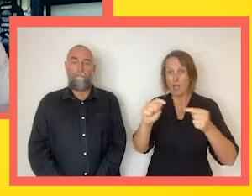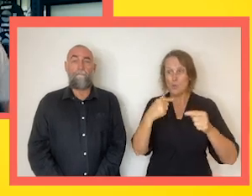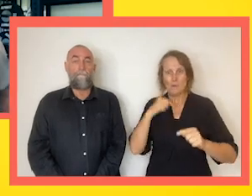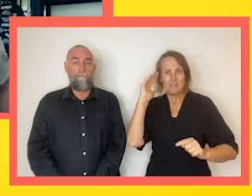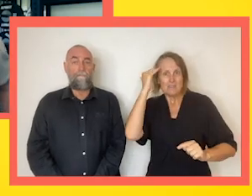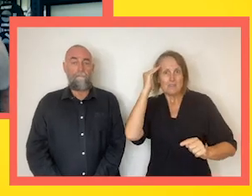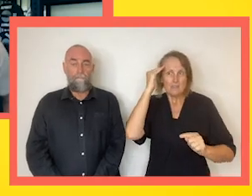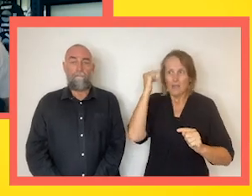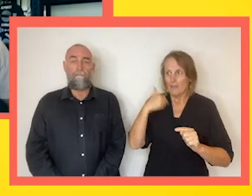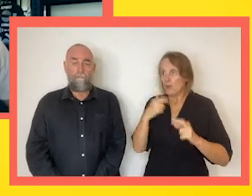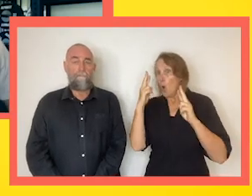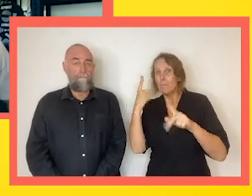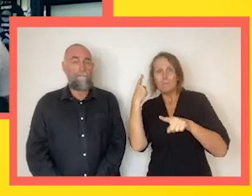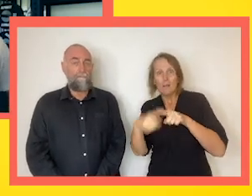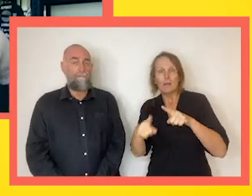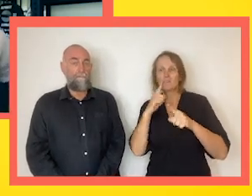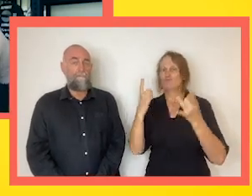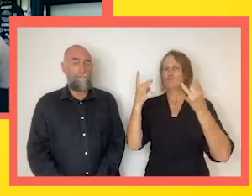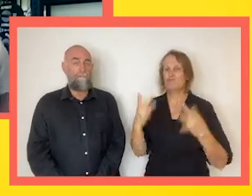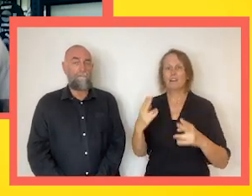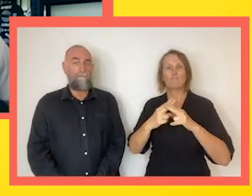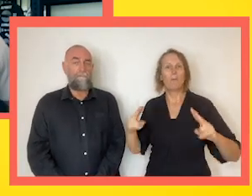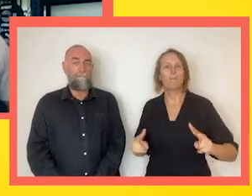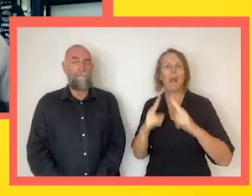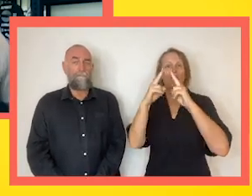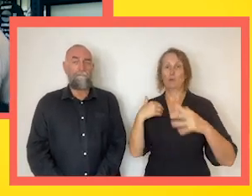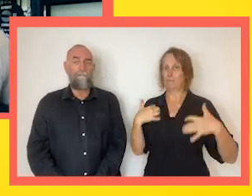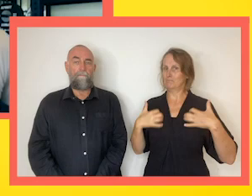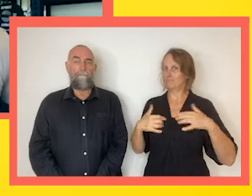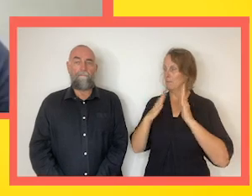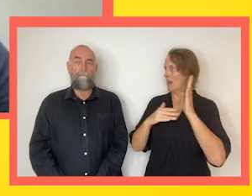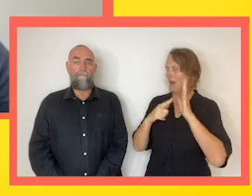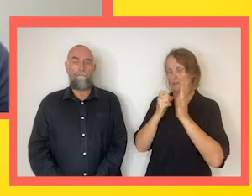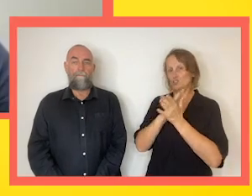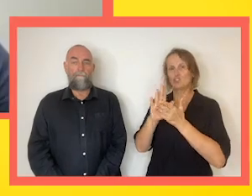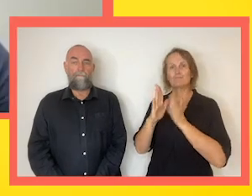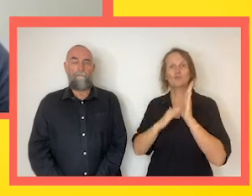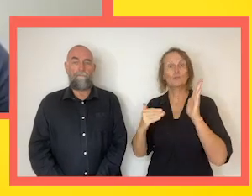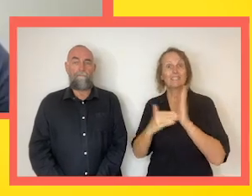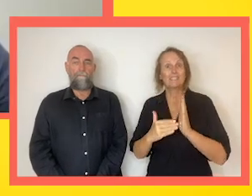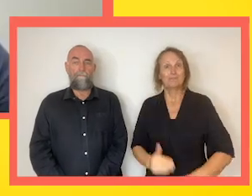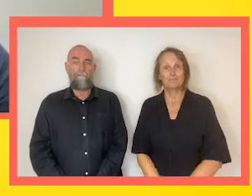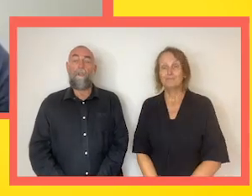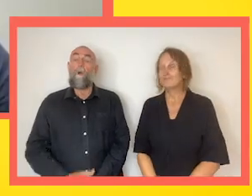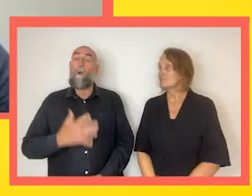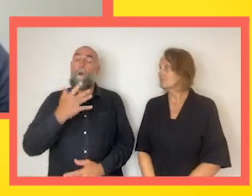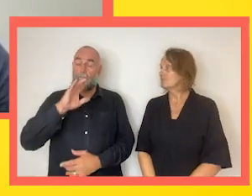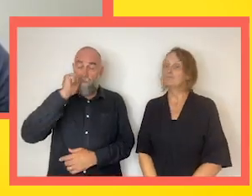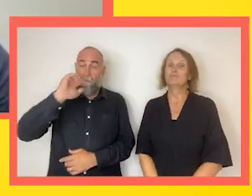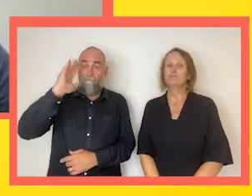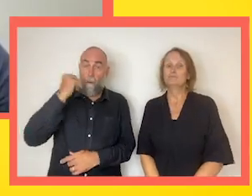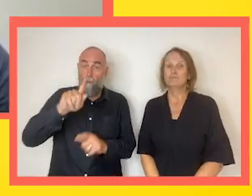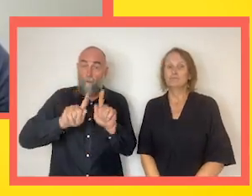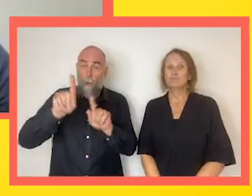our way into this Paris campaign. So it's going to be fantastic. I'm looking forward to March. Well, you came the other side of it in Tokyo, right?